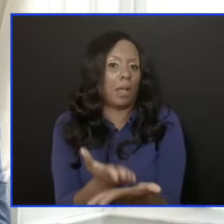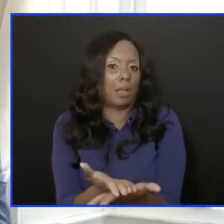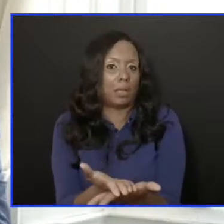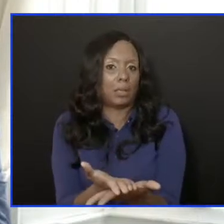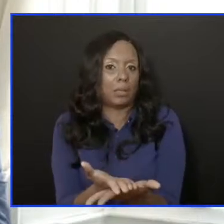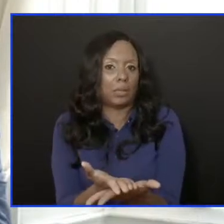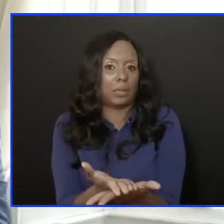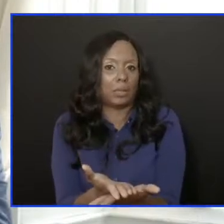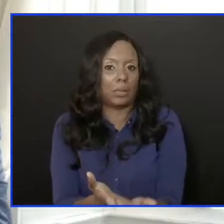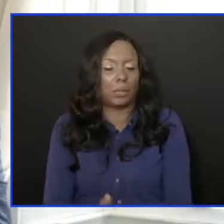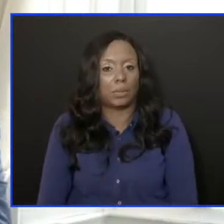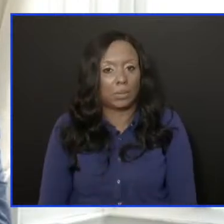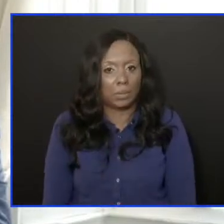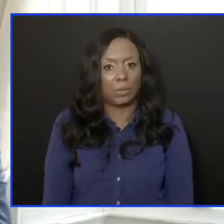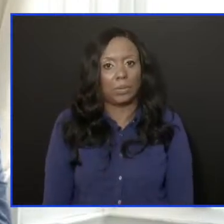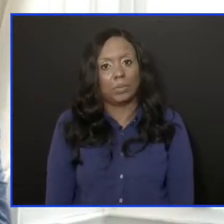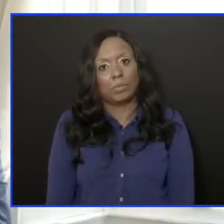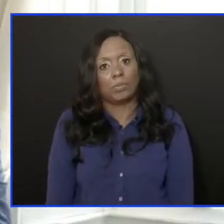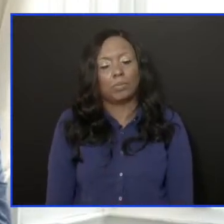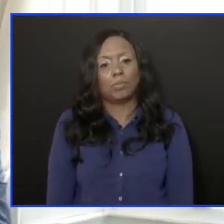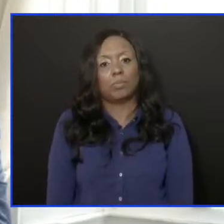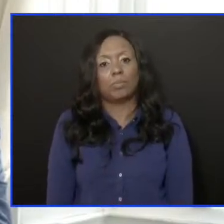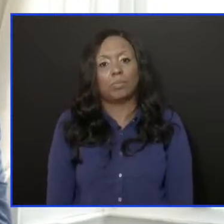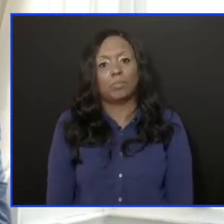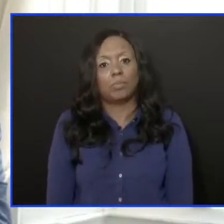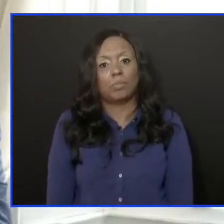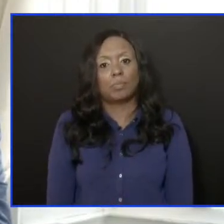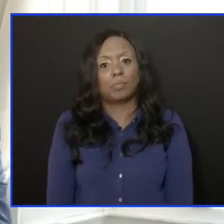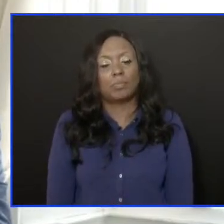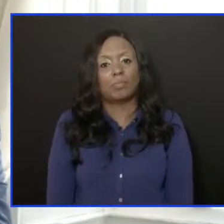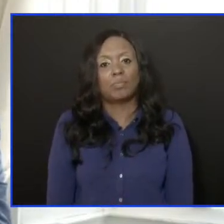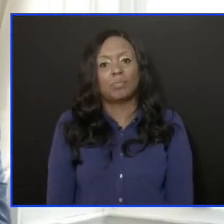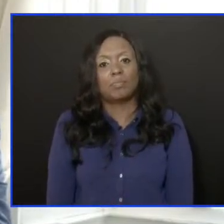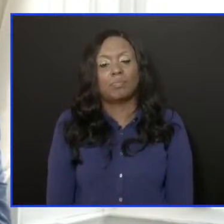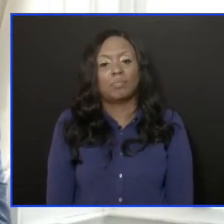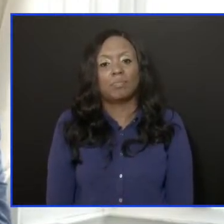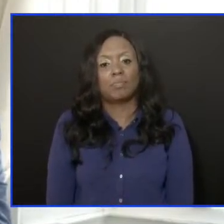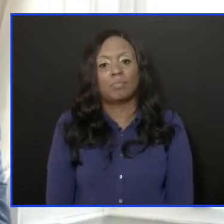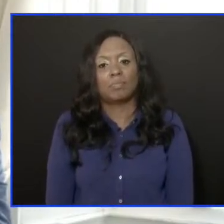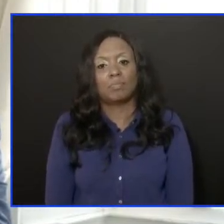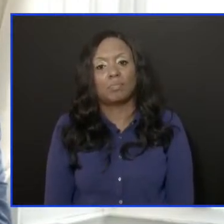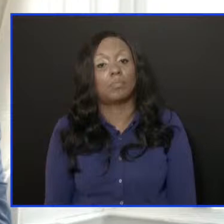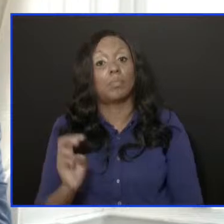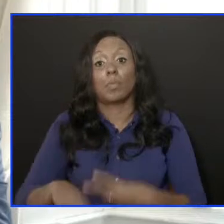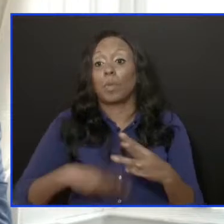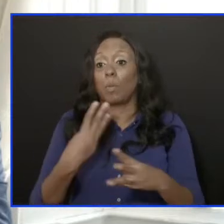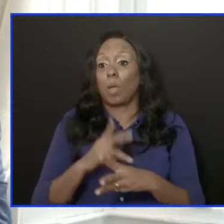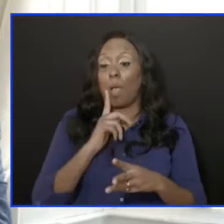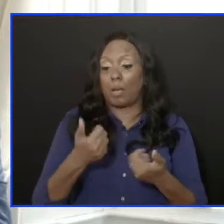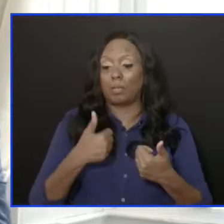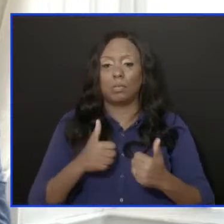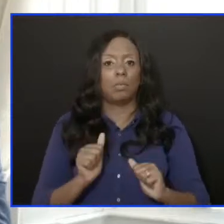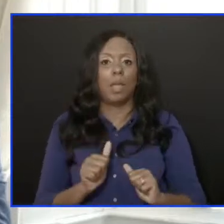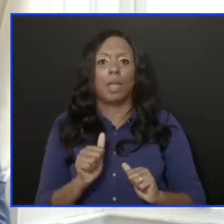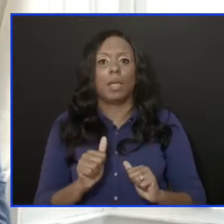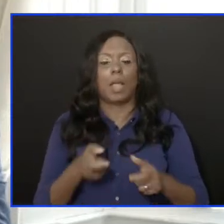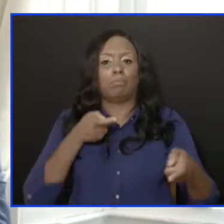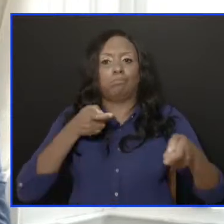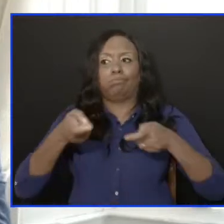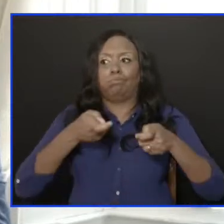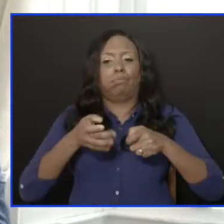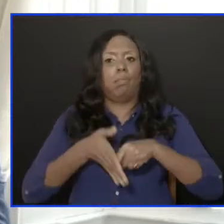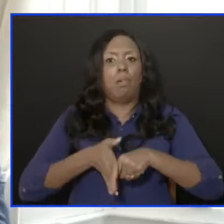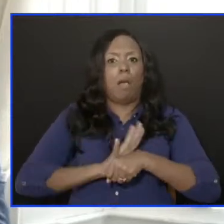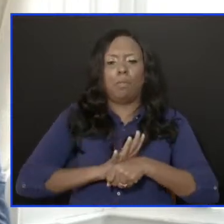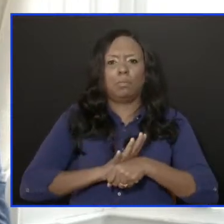has really failed in terms of its attempt to manage COVID-19. Is one of the failures, right, of the globe, because they were not